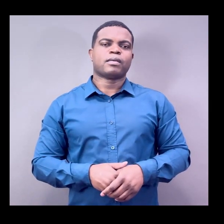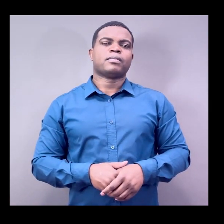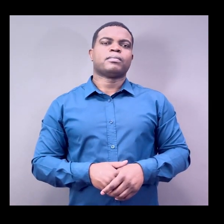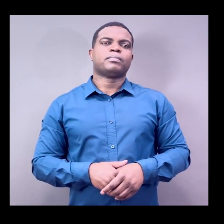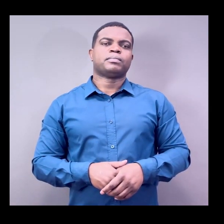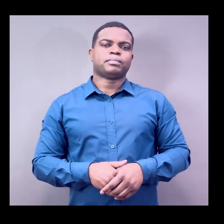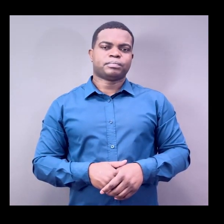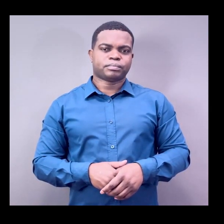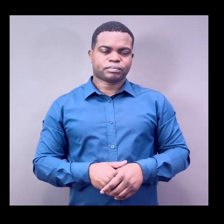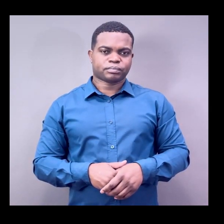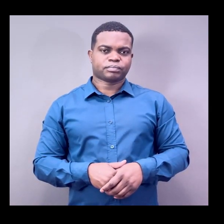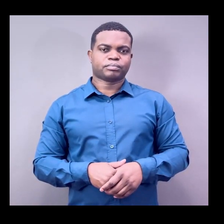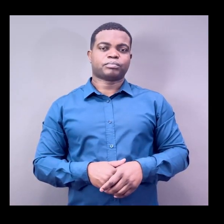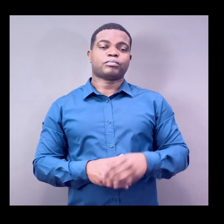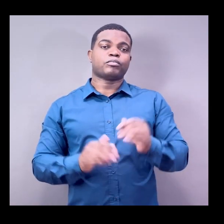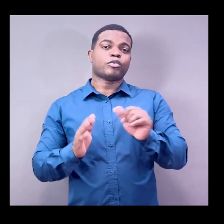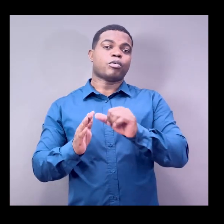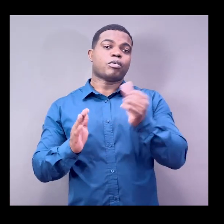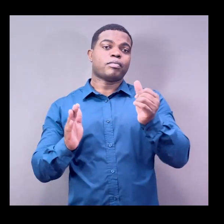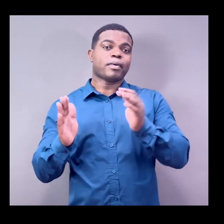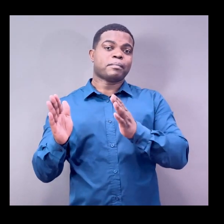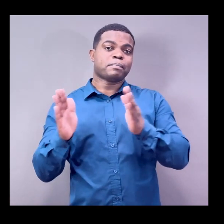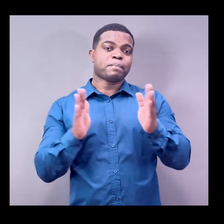the other